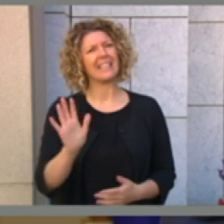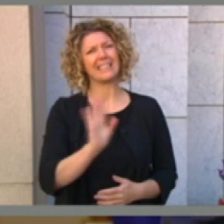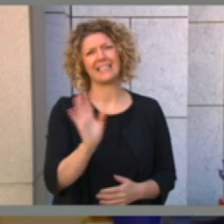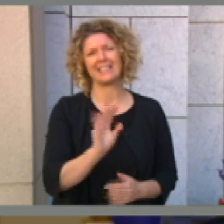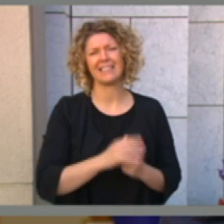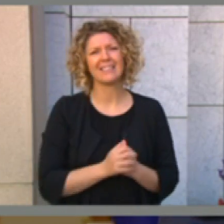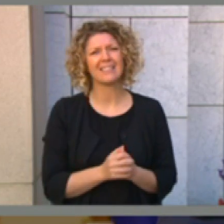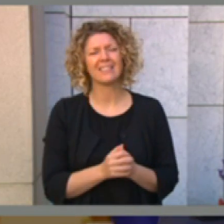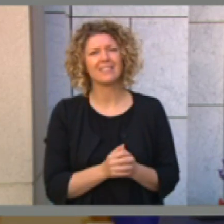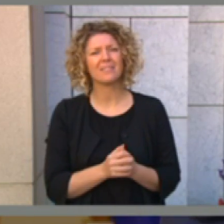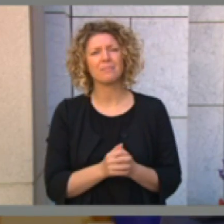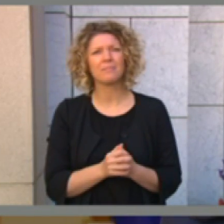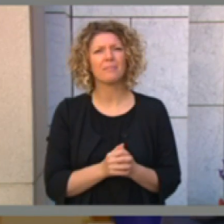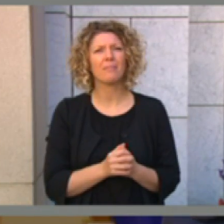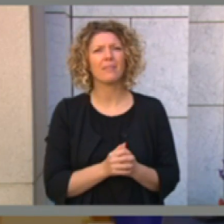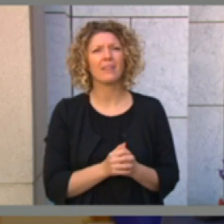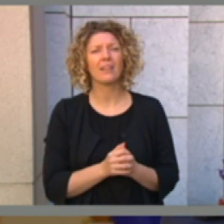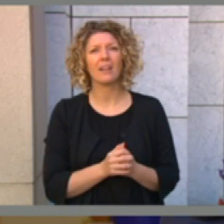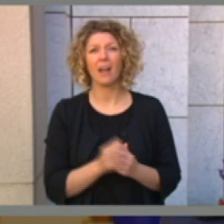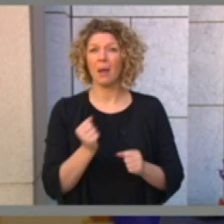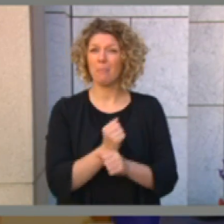What it does is it is distracting